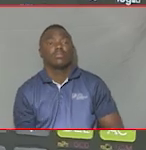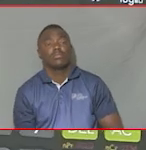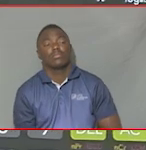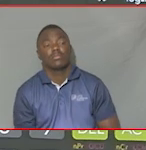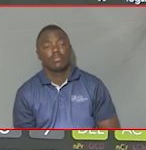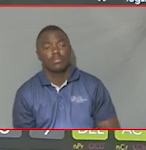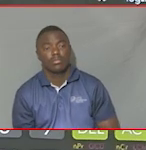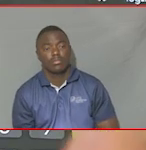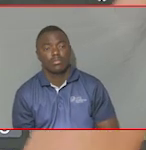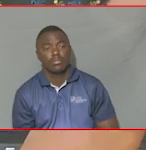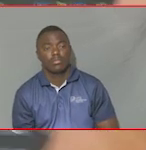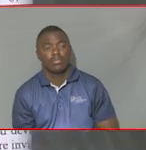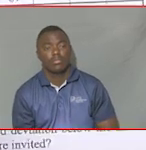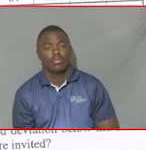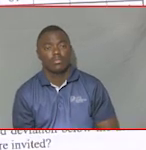you will see that